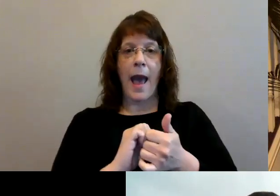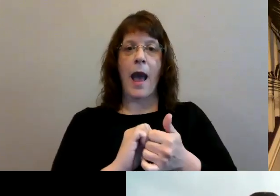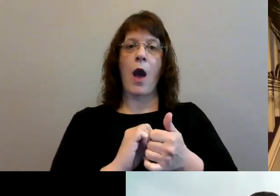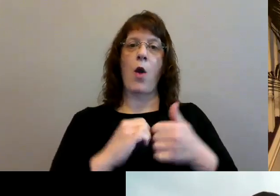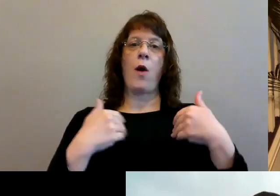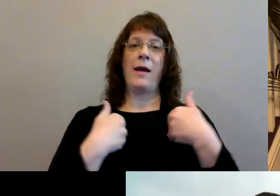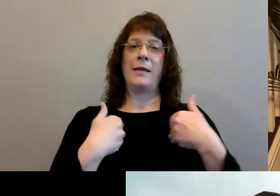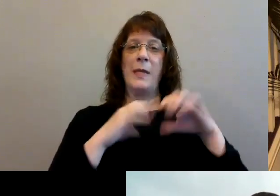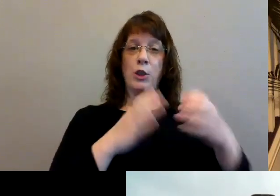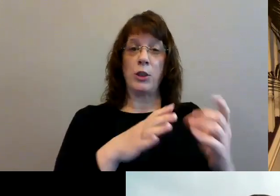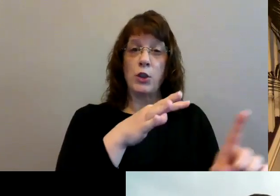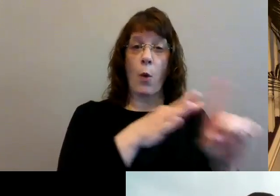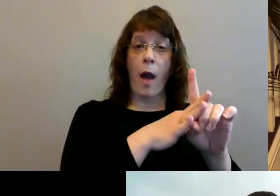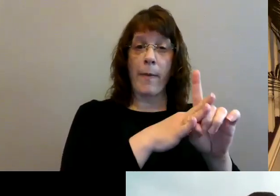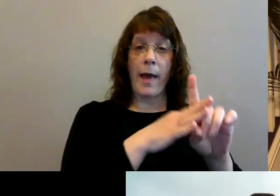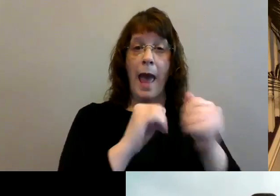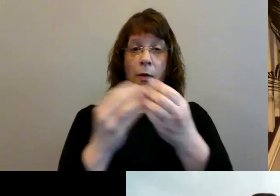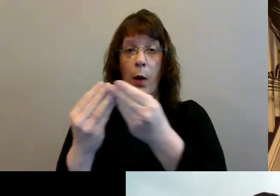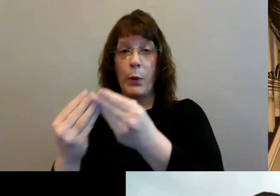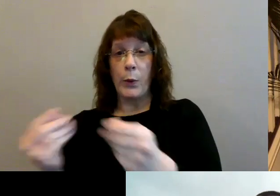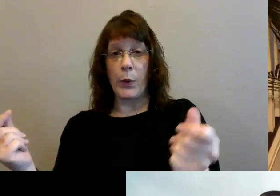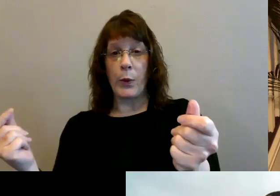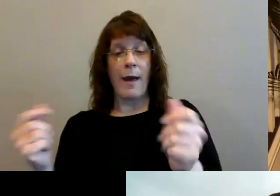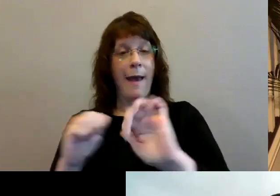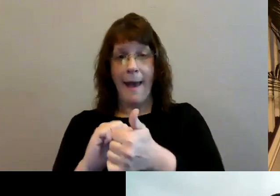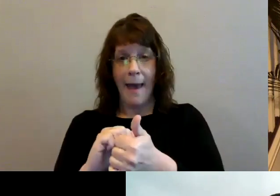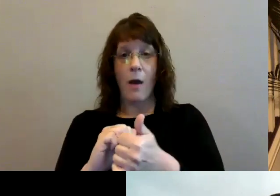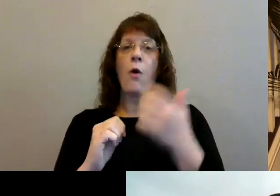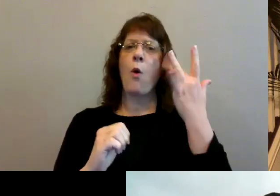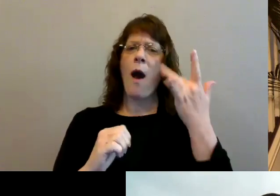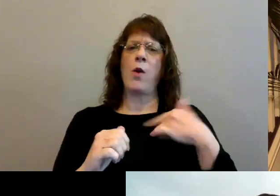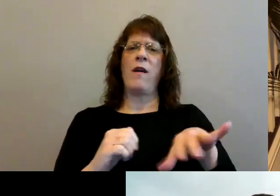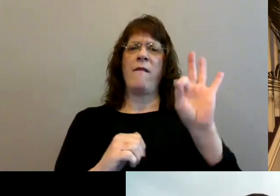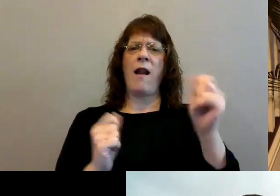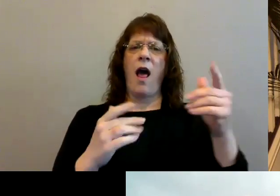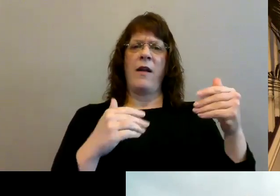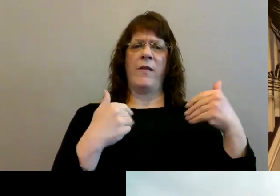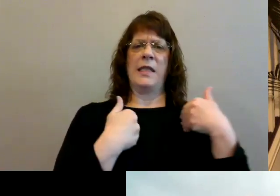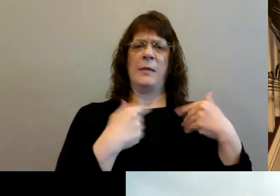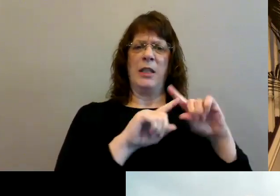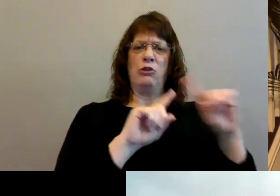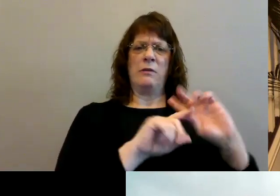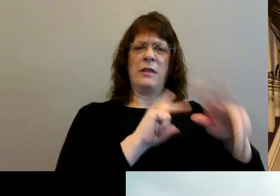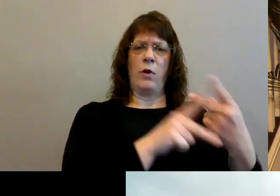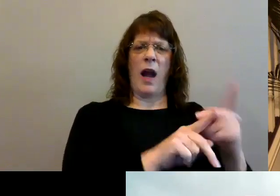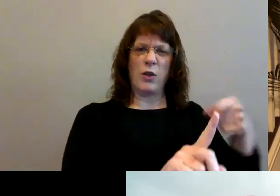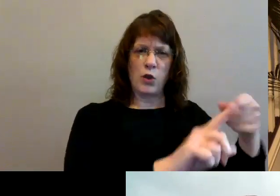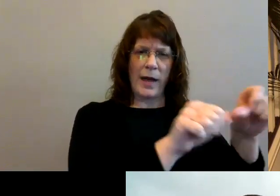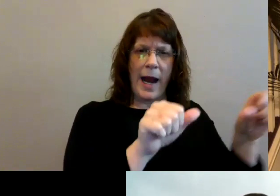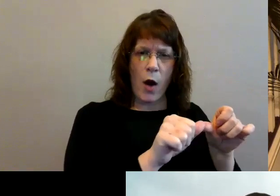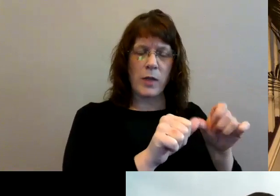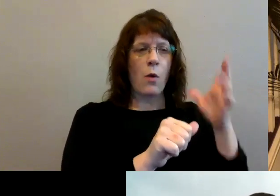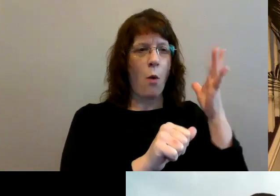up, how they might disappear via extinction, why do we find a lot of species in certain areas, why are certain areas species